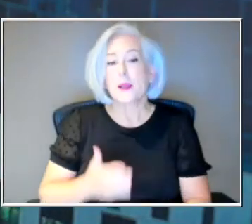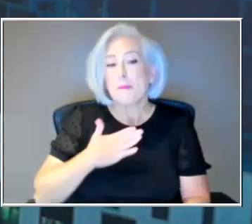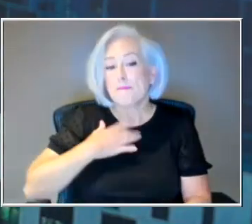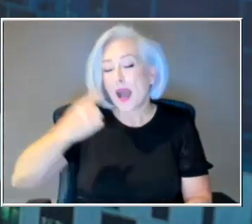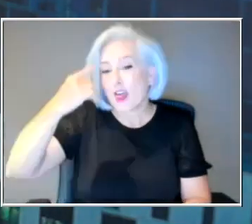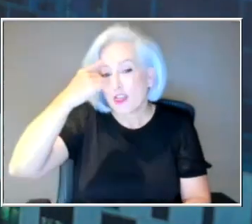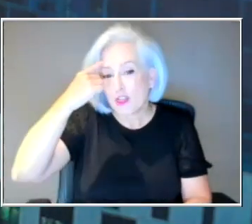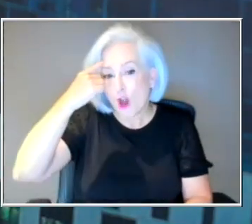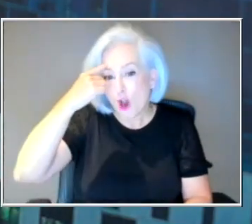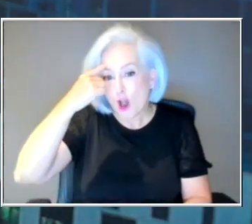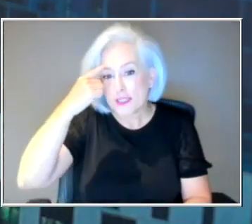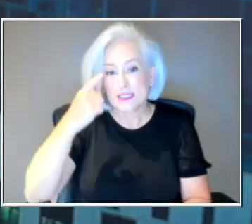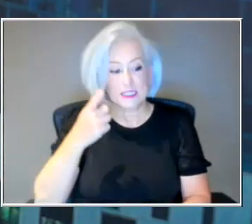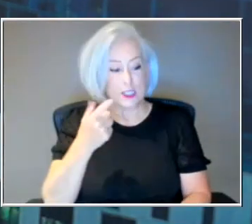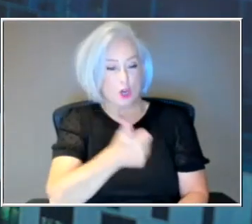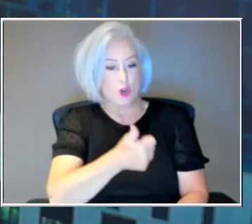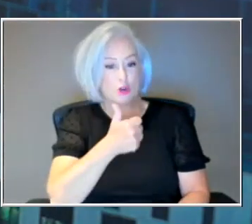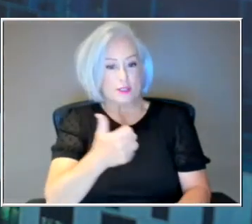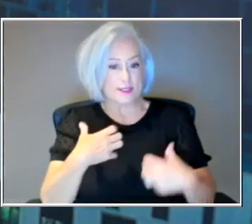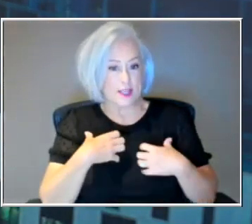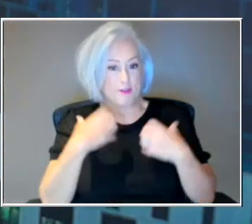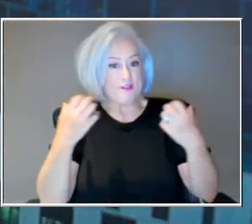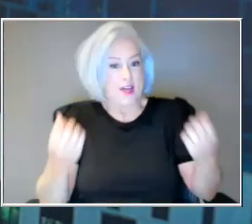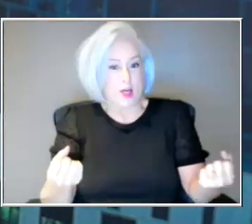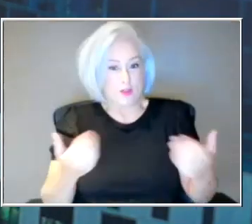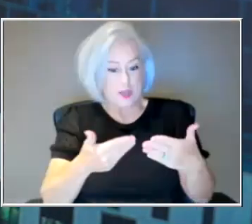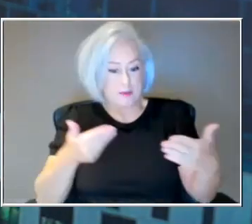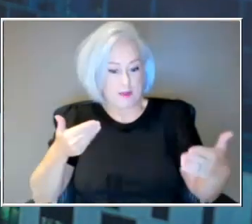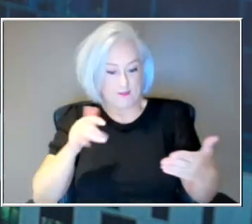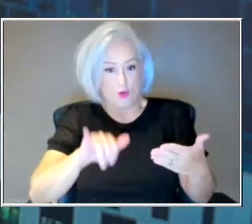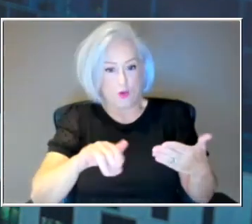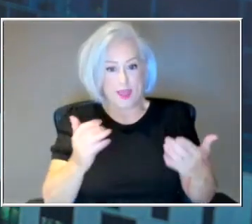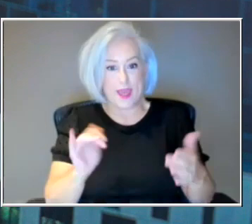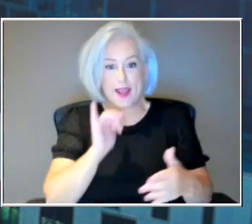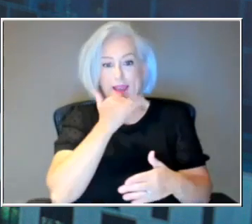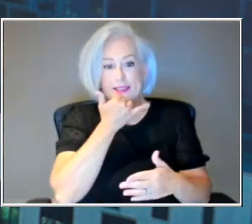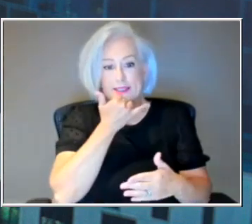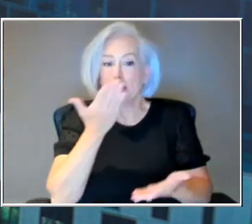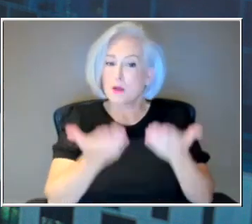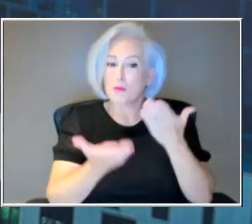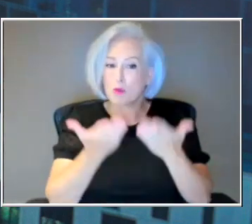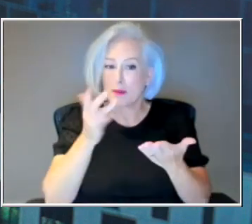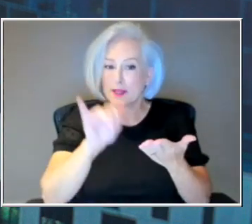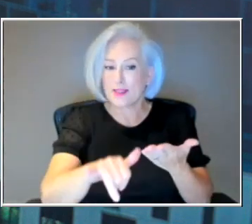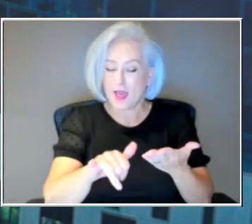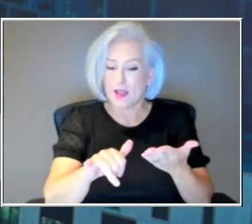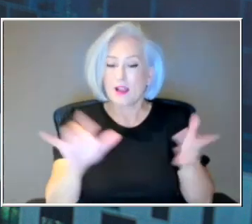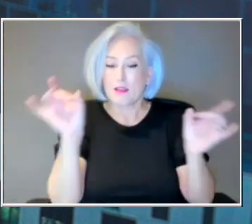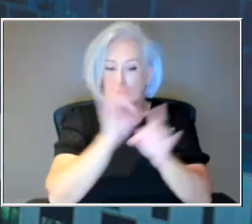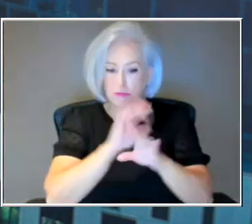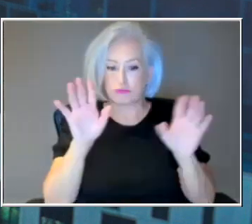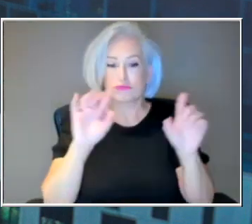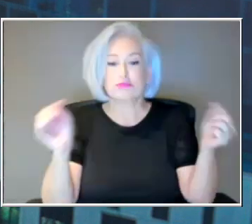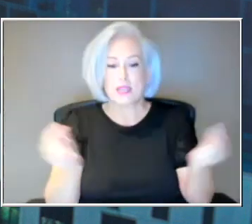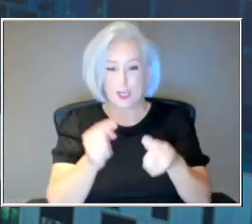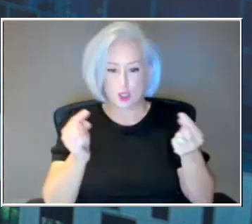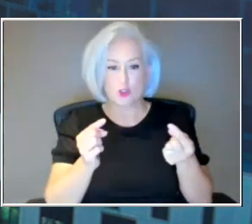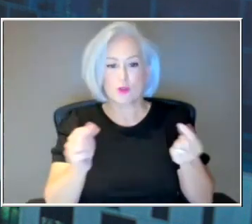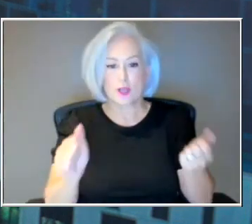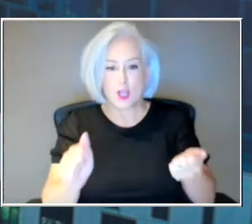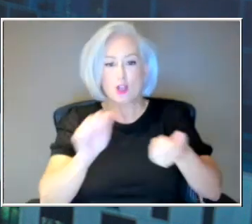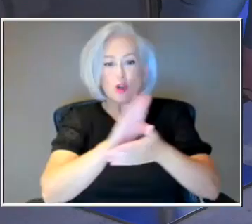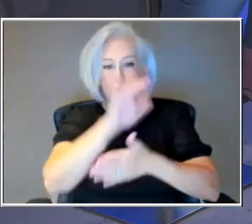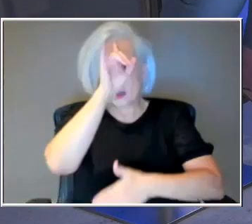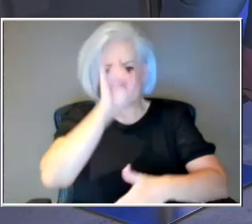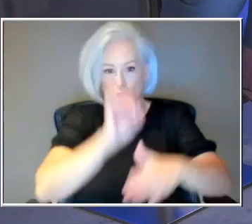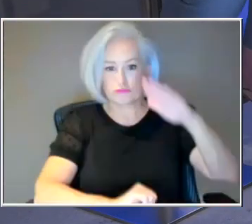otherwise healthy young individual. That's most likely that was the case. It was the trauma itself that led the stroke to occur. So